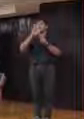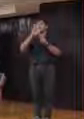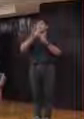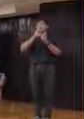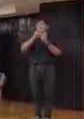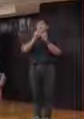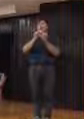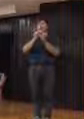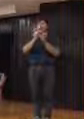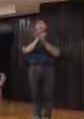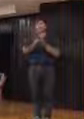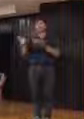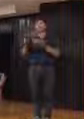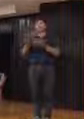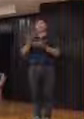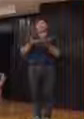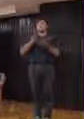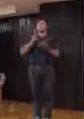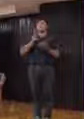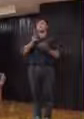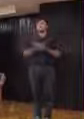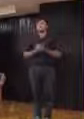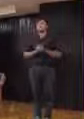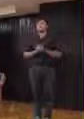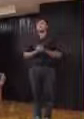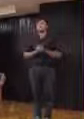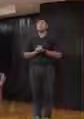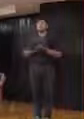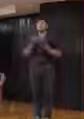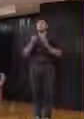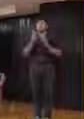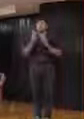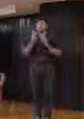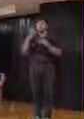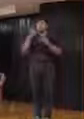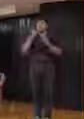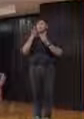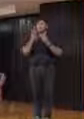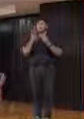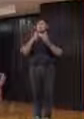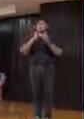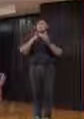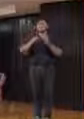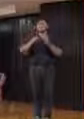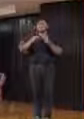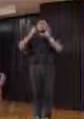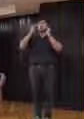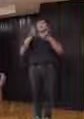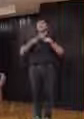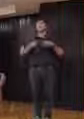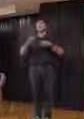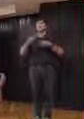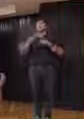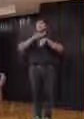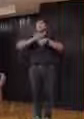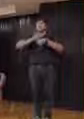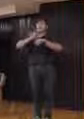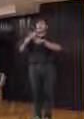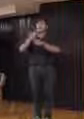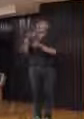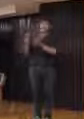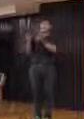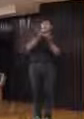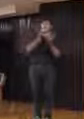I'm not sure that, that the Supreme Court will turn the clock back. I'm not sure that